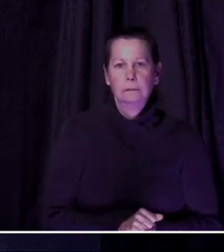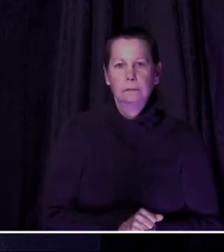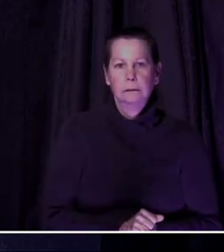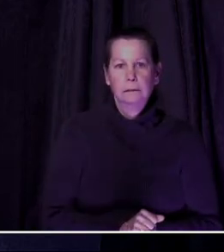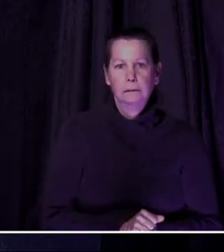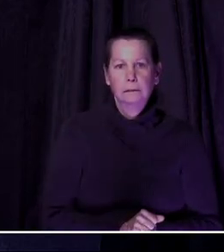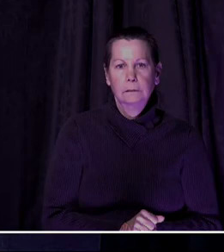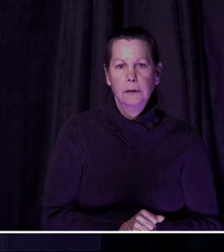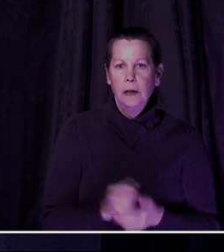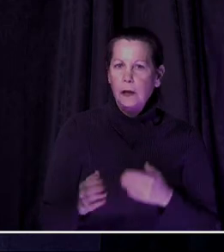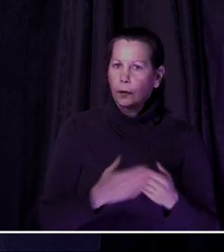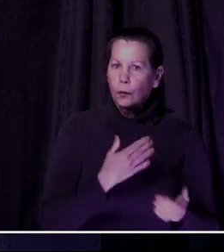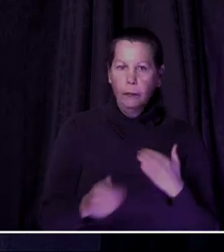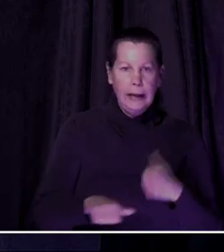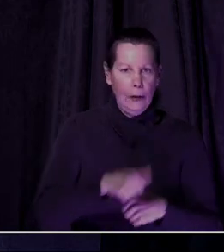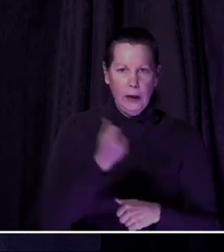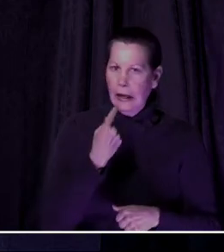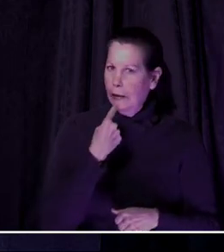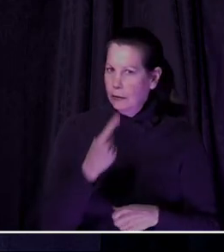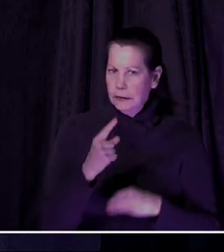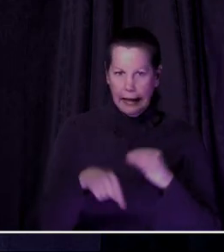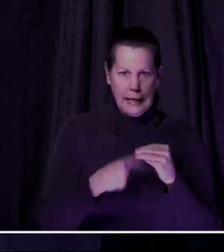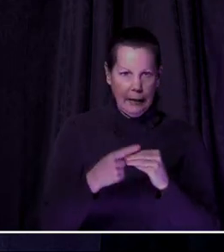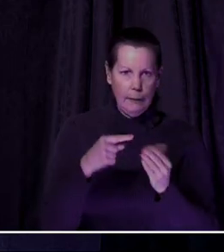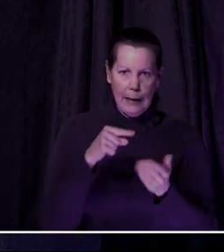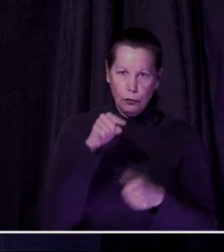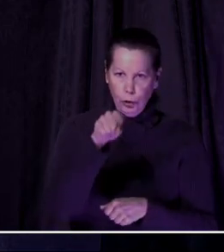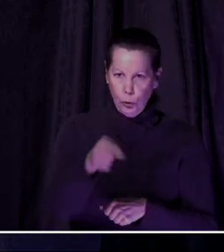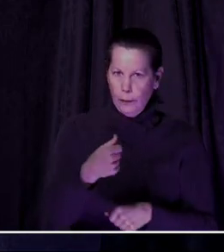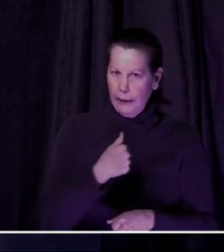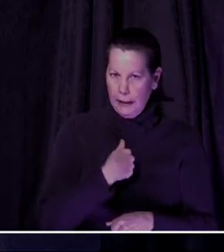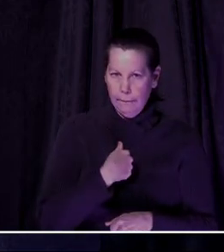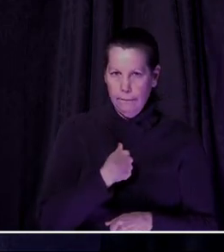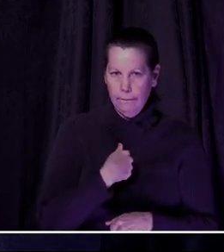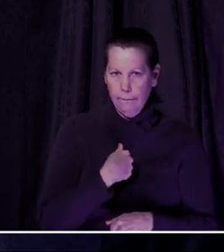So no matter what others may say about us, about you and I,